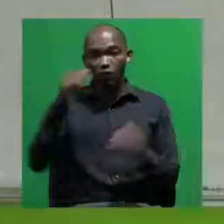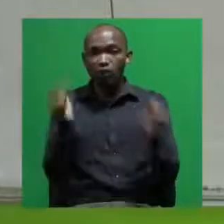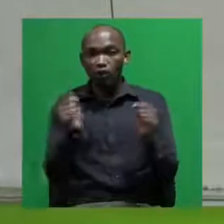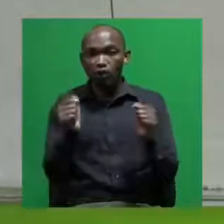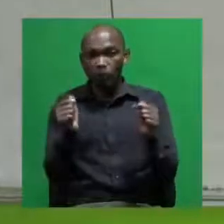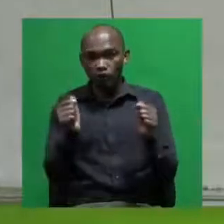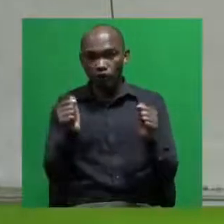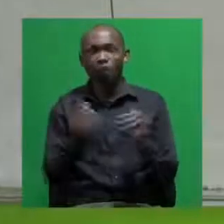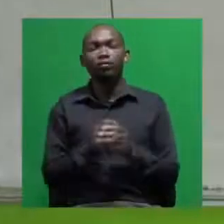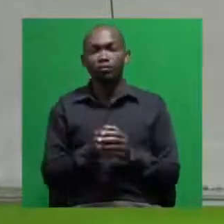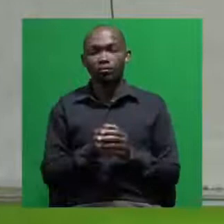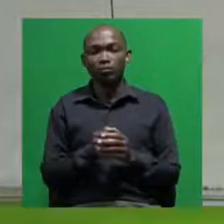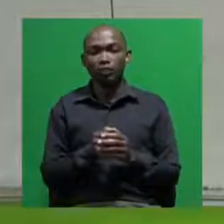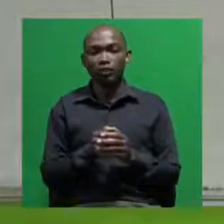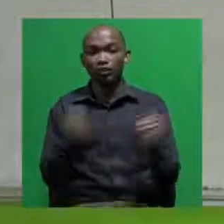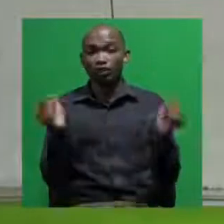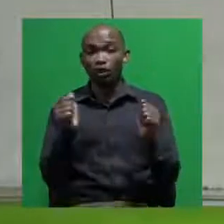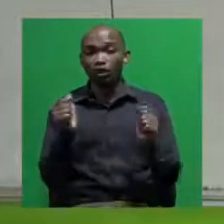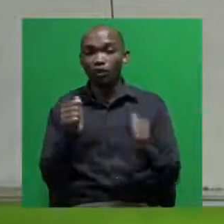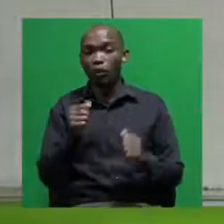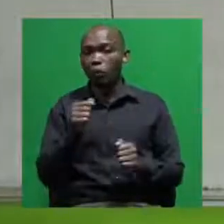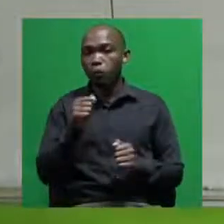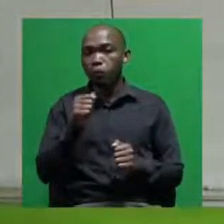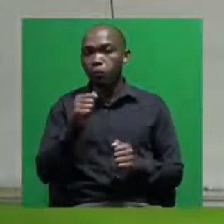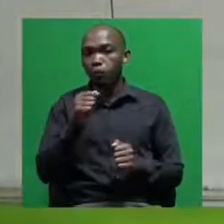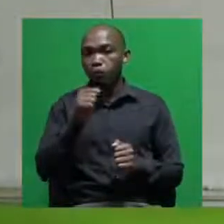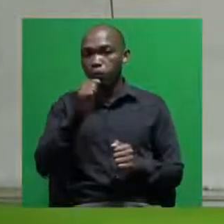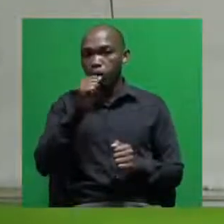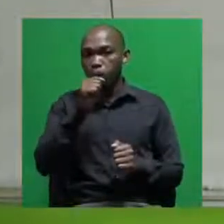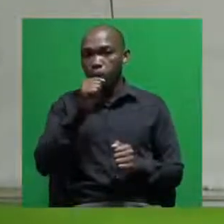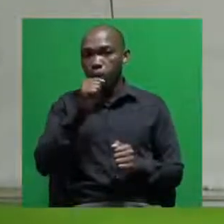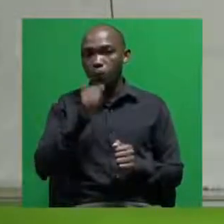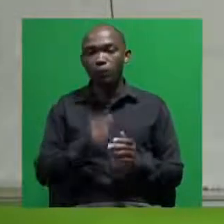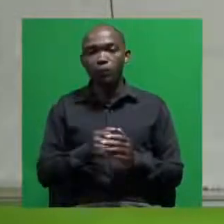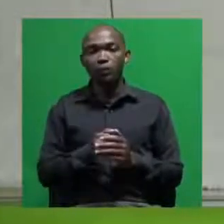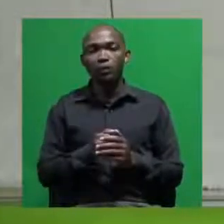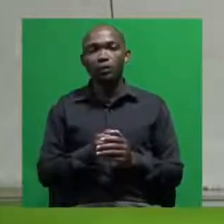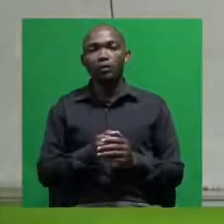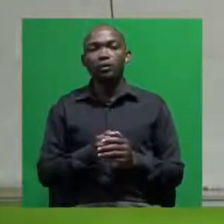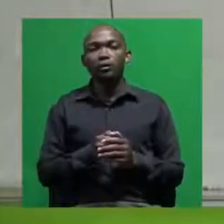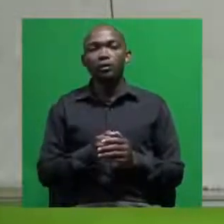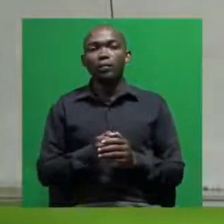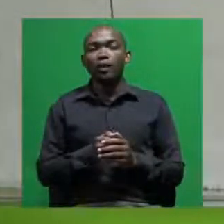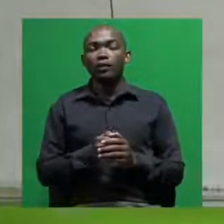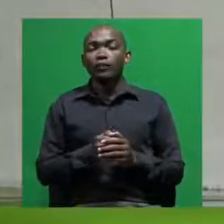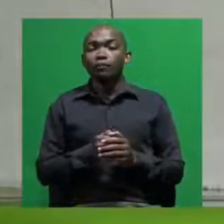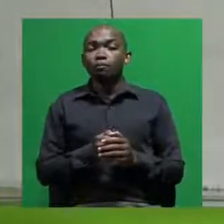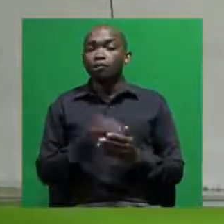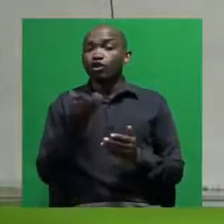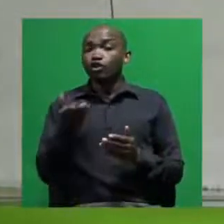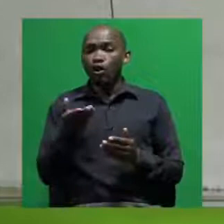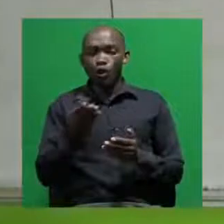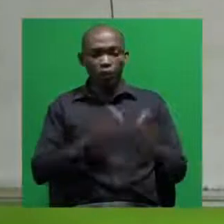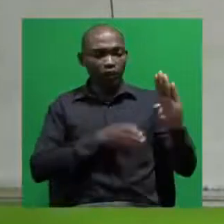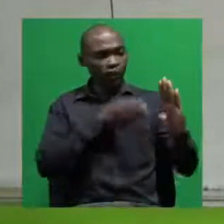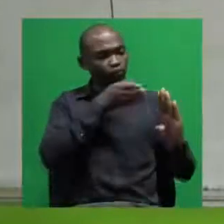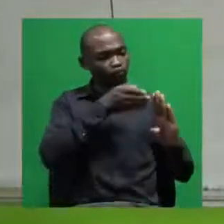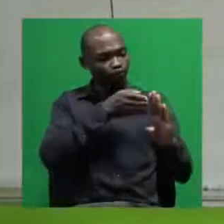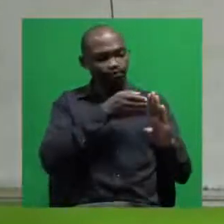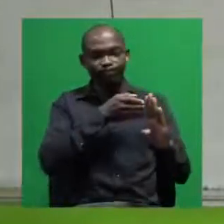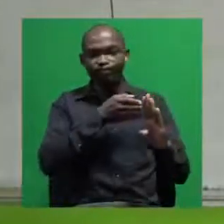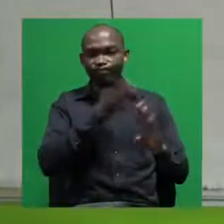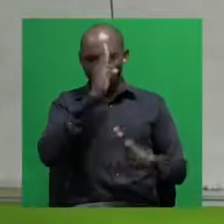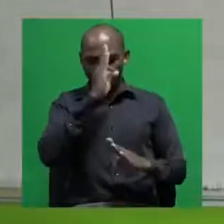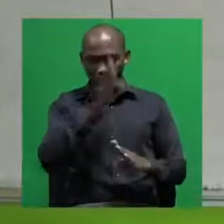that, when we are concerning with the concept of the temperature, is just upon the sense